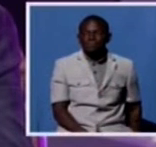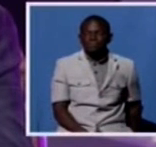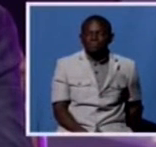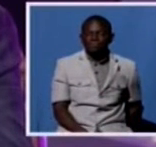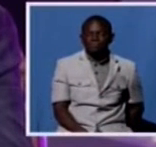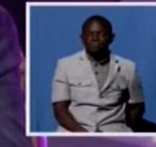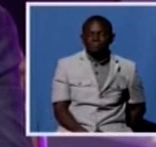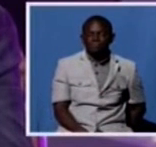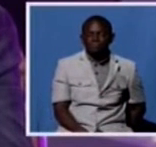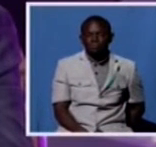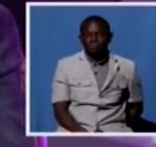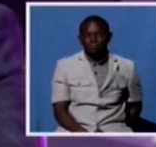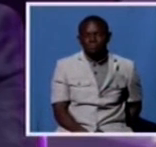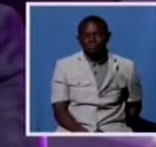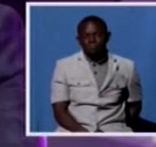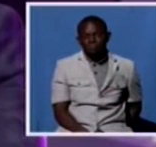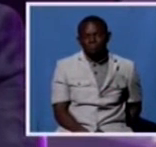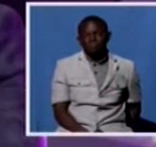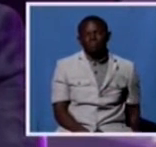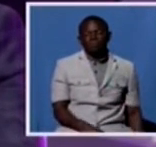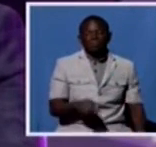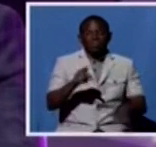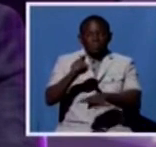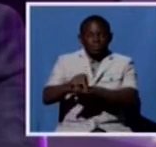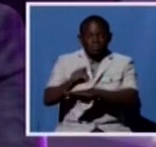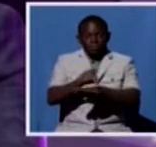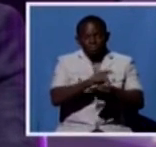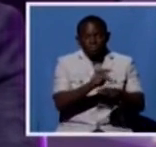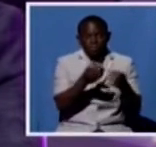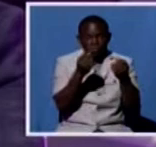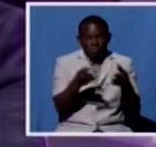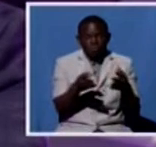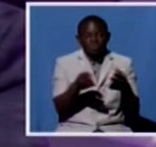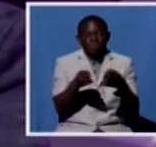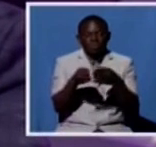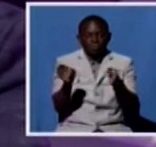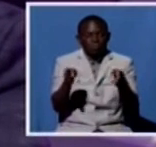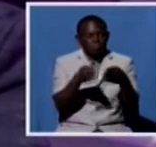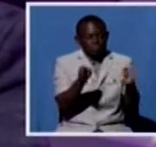quite a lot of projects have been rolled out, and we are now looking into